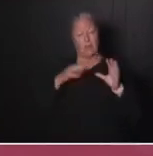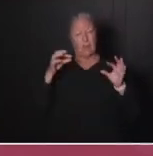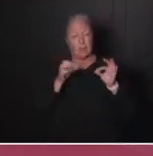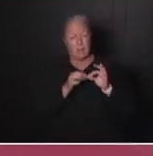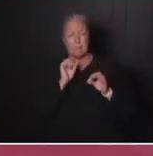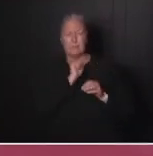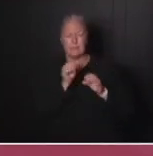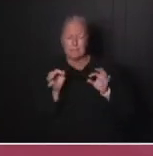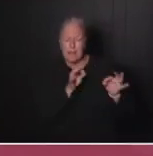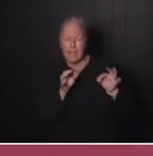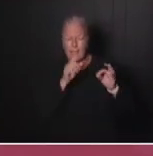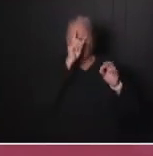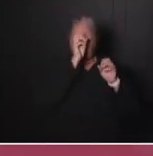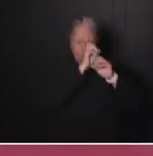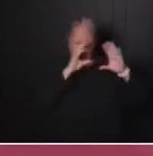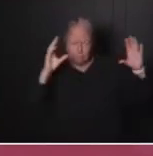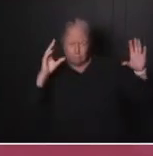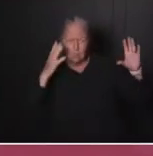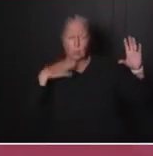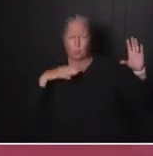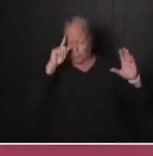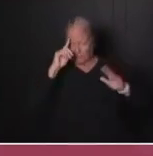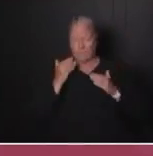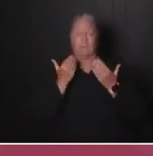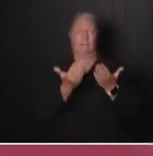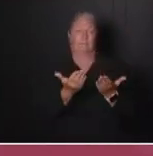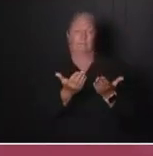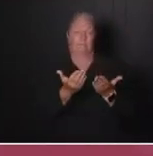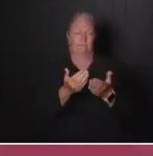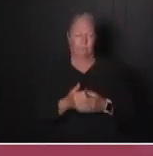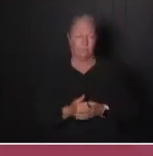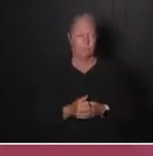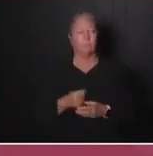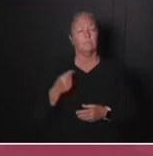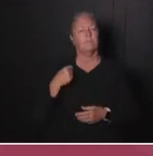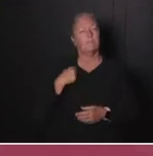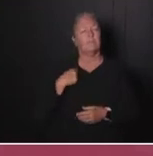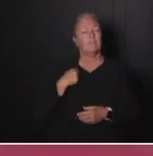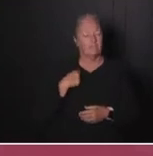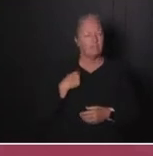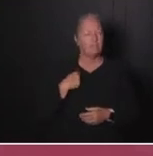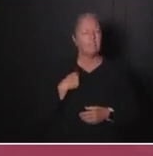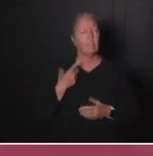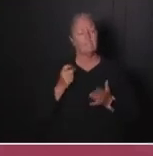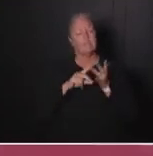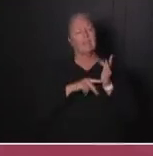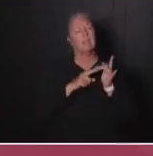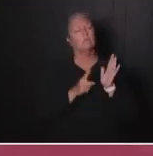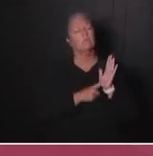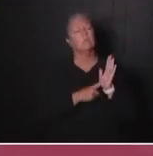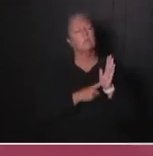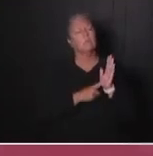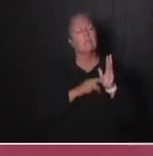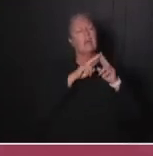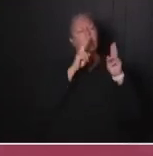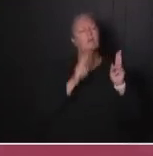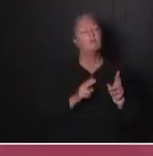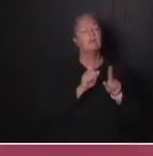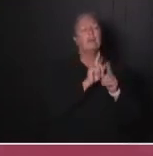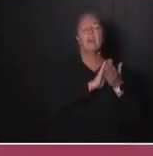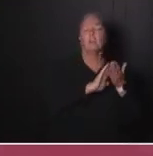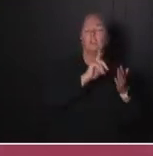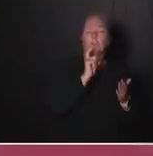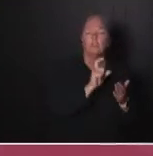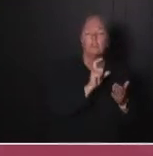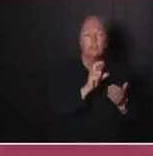you and your family. I proudly came from council housing. My values and my politics